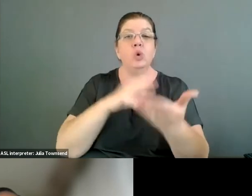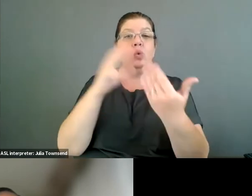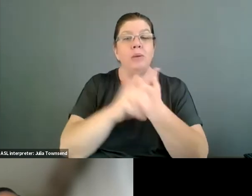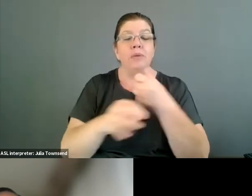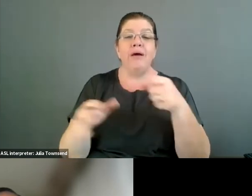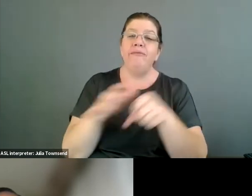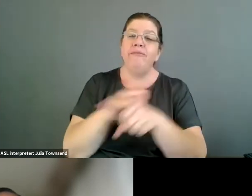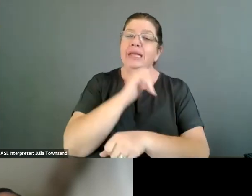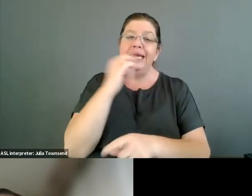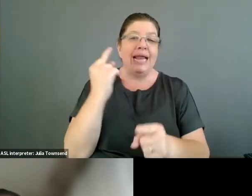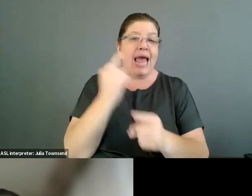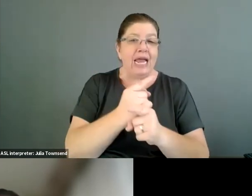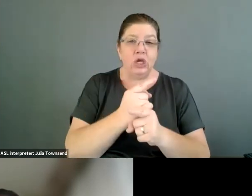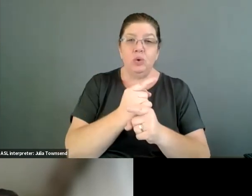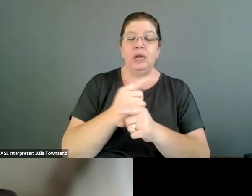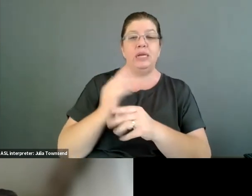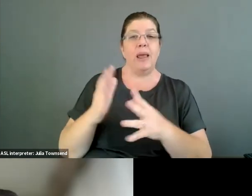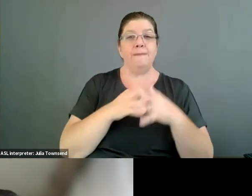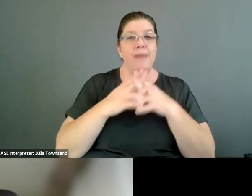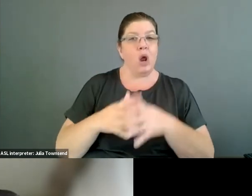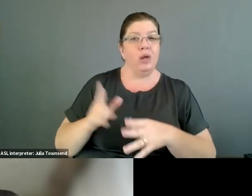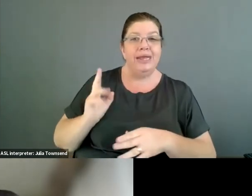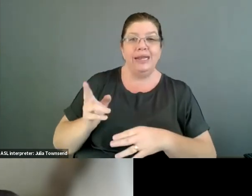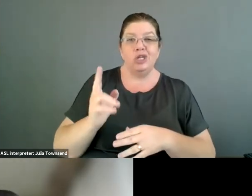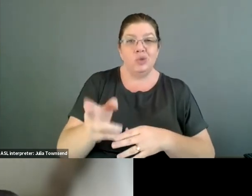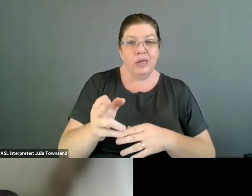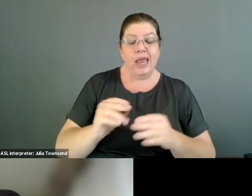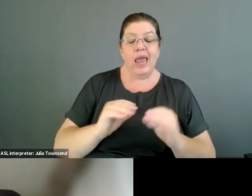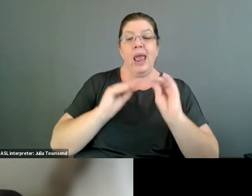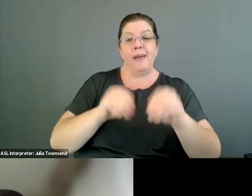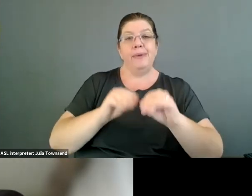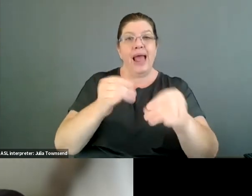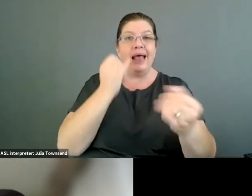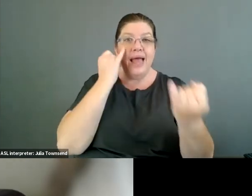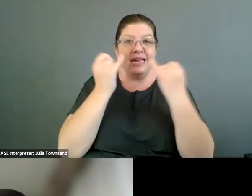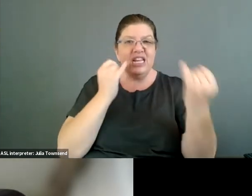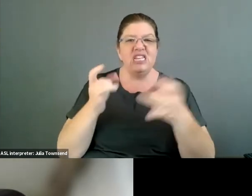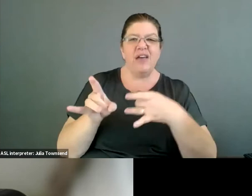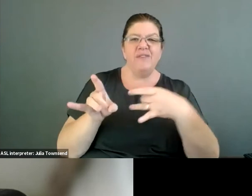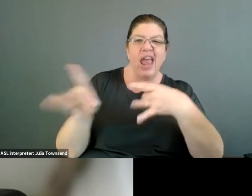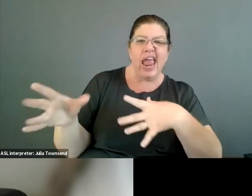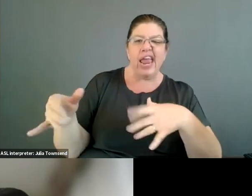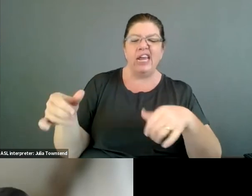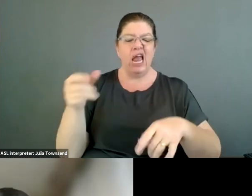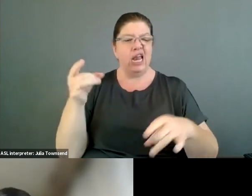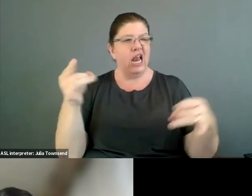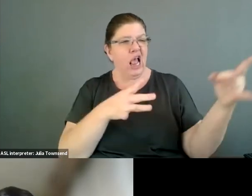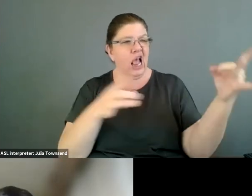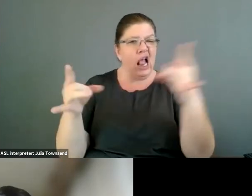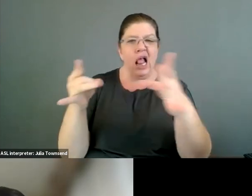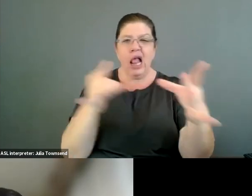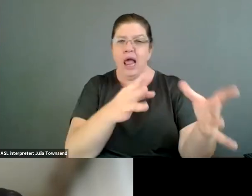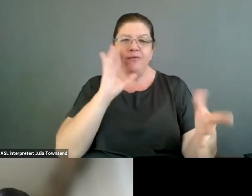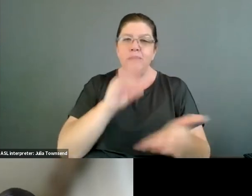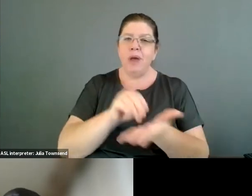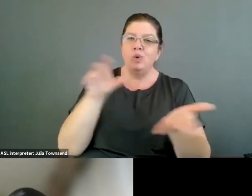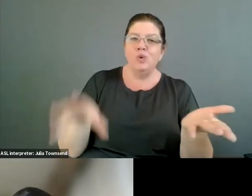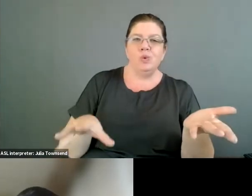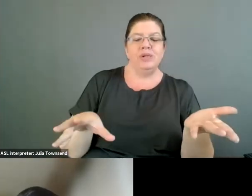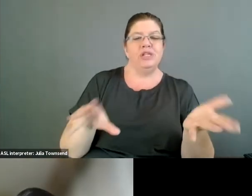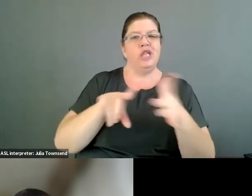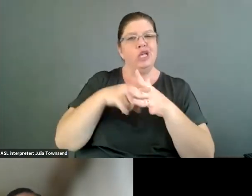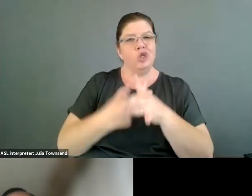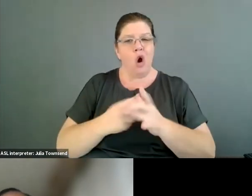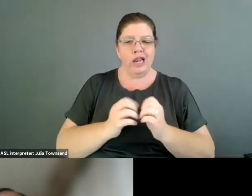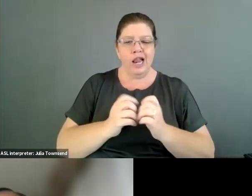of inaccurate American history and plant the seeds of hate and animosity among our students.